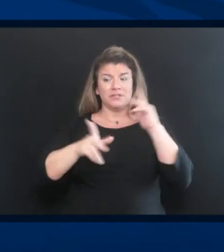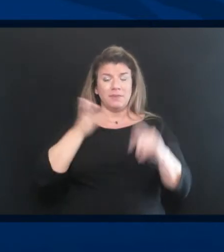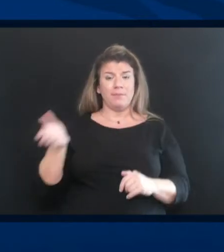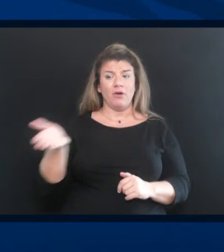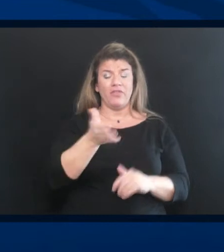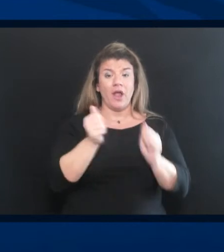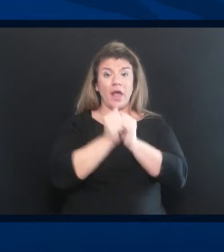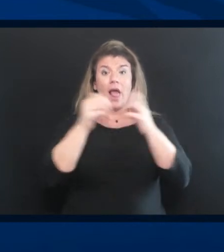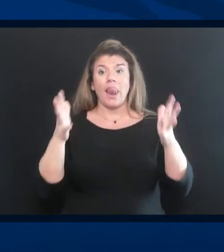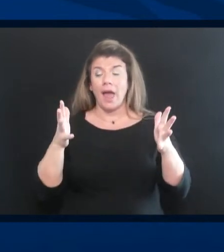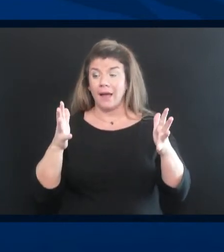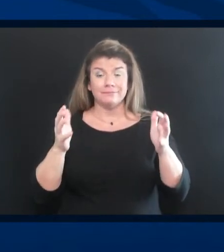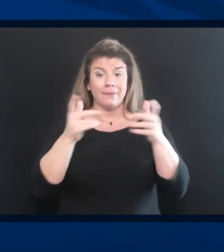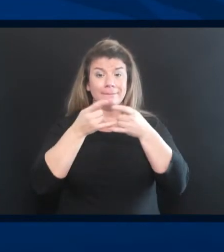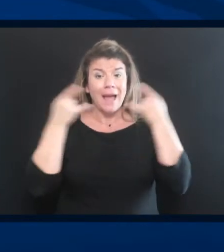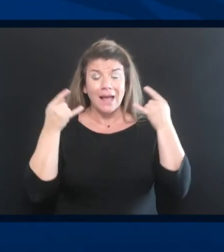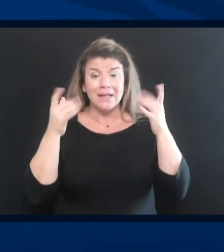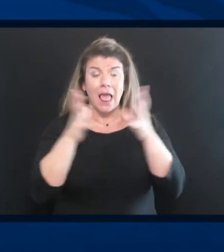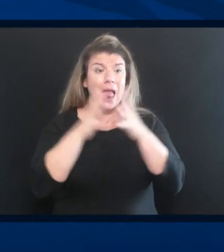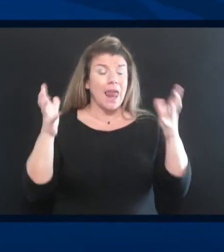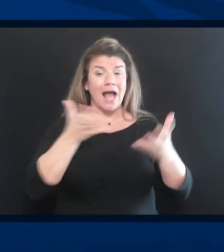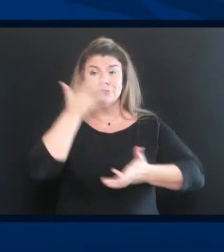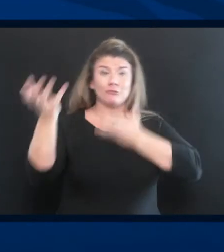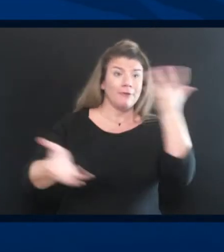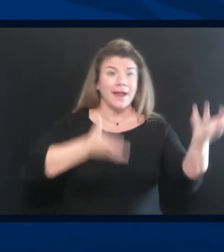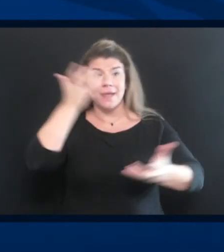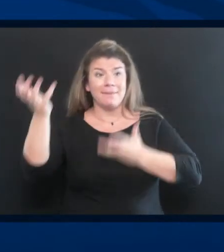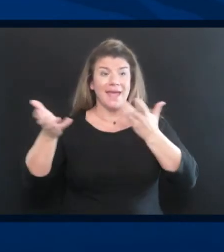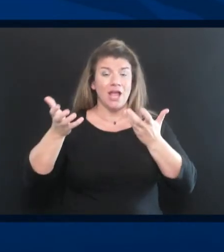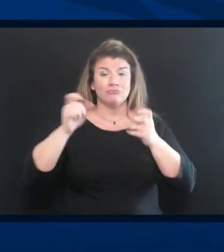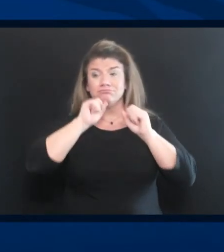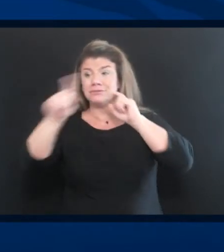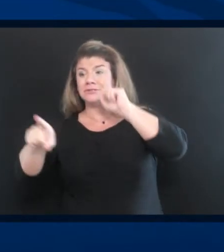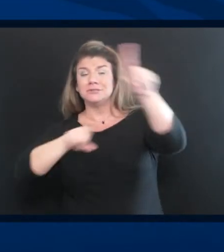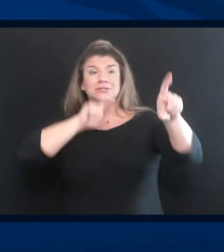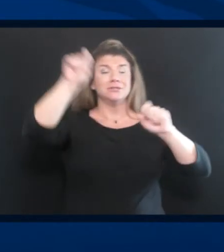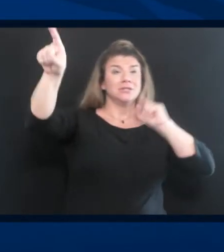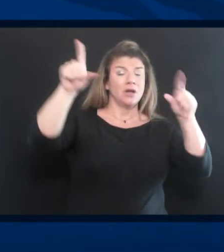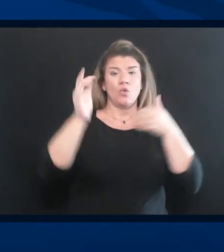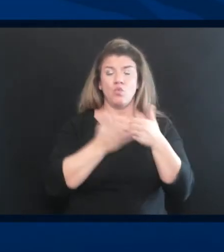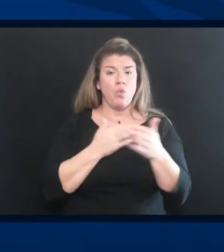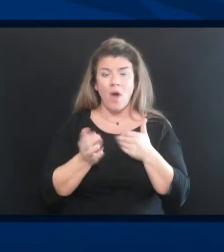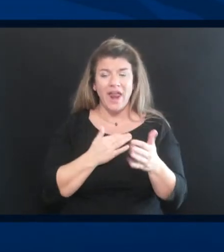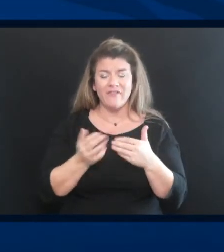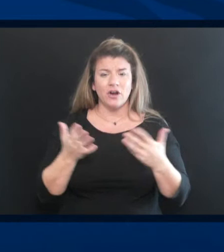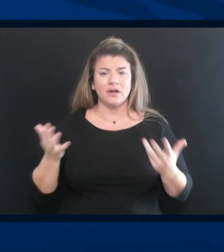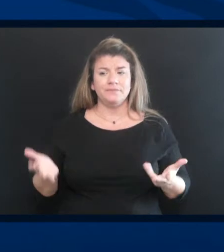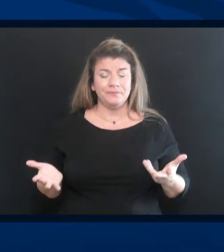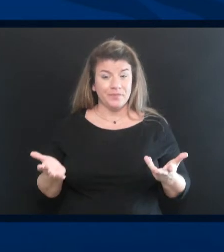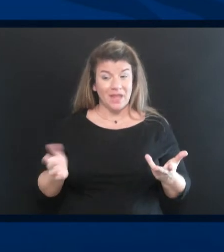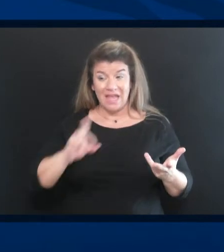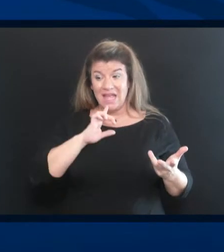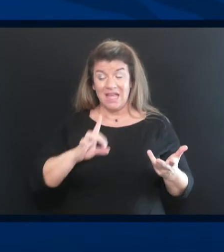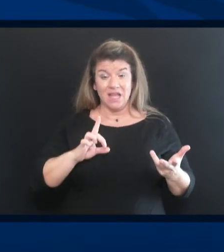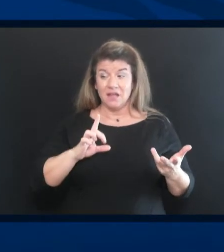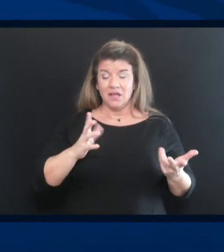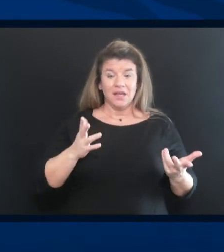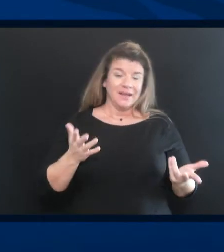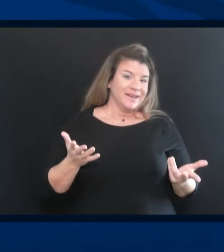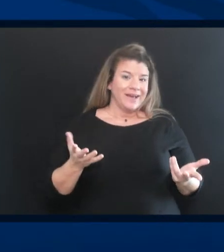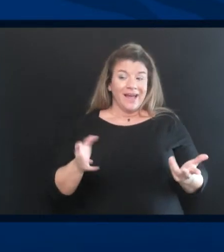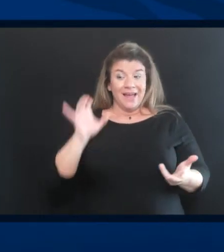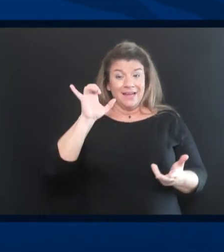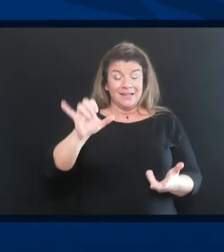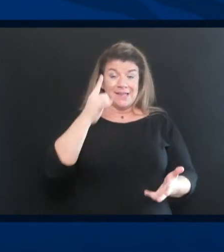without masks on, a lot screaming their head and projecting whatever into the air, Does this